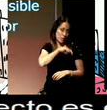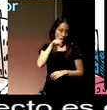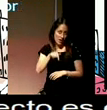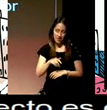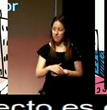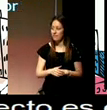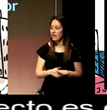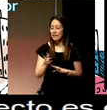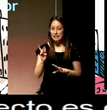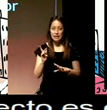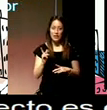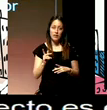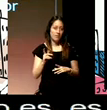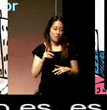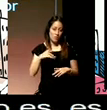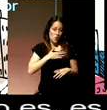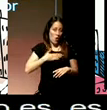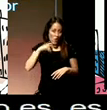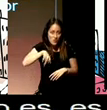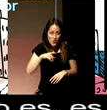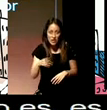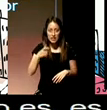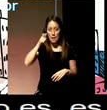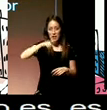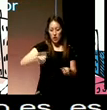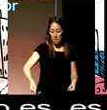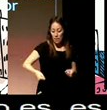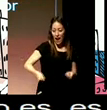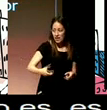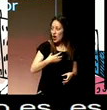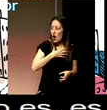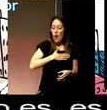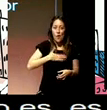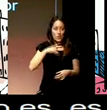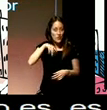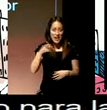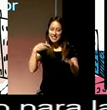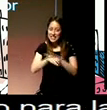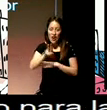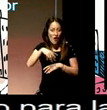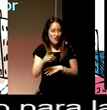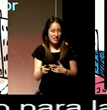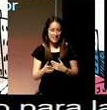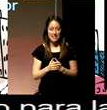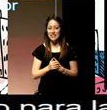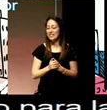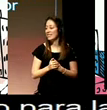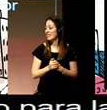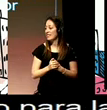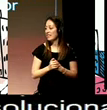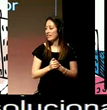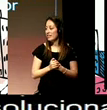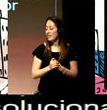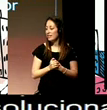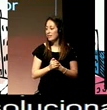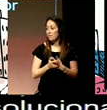slippery when wet. To solve partially this problem, a cable car